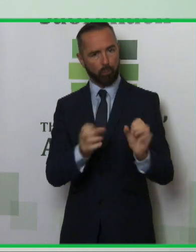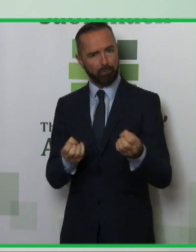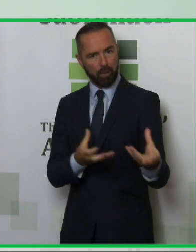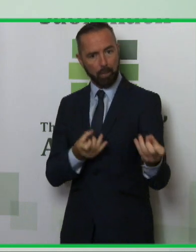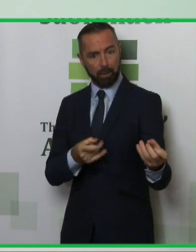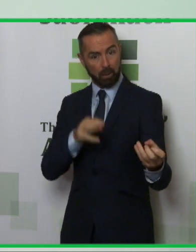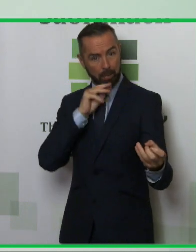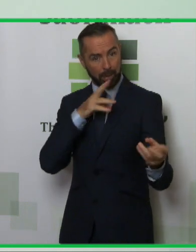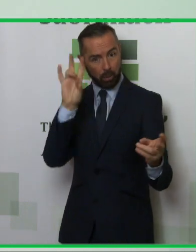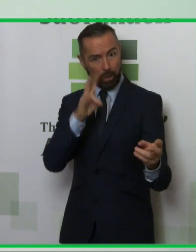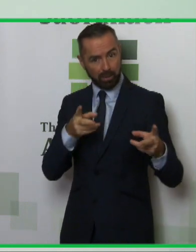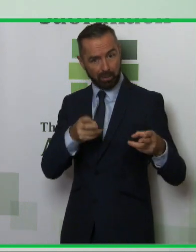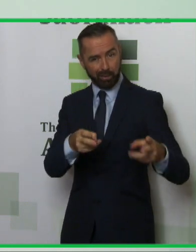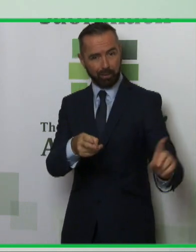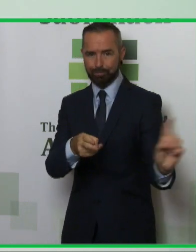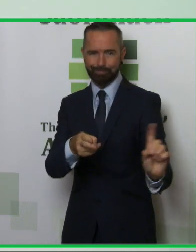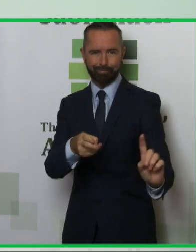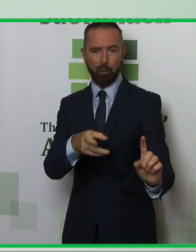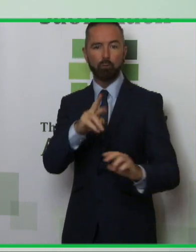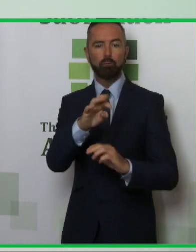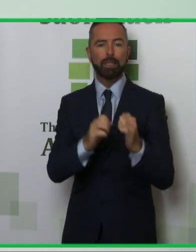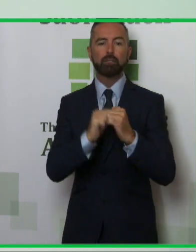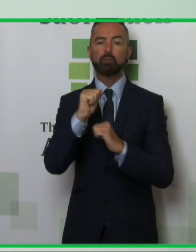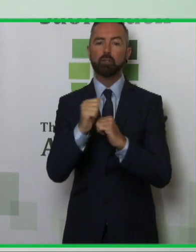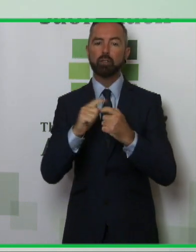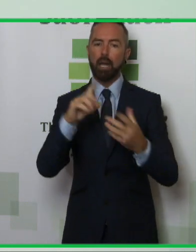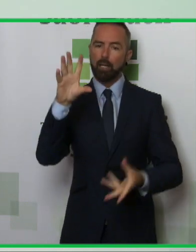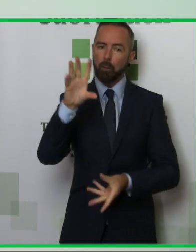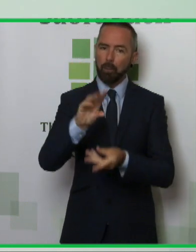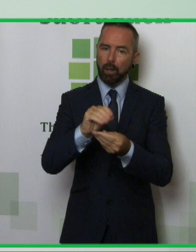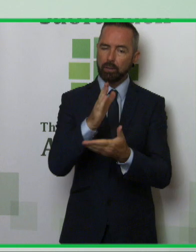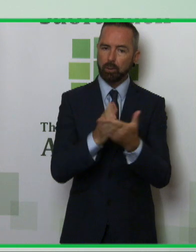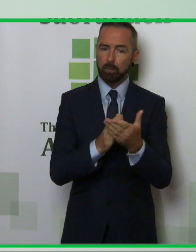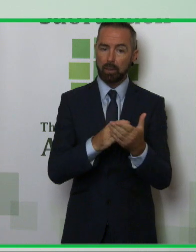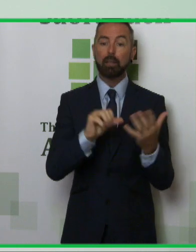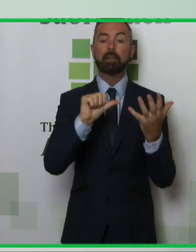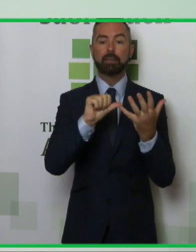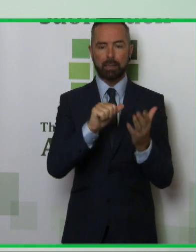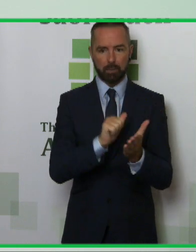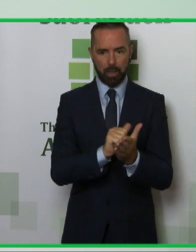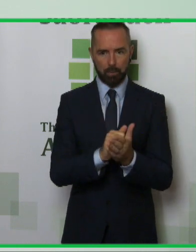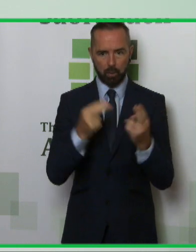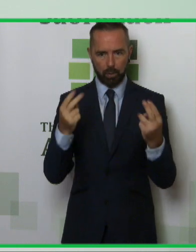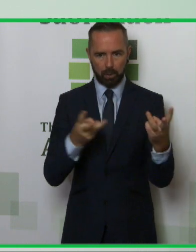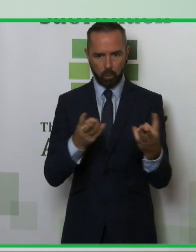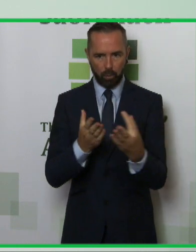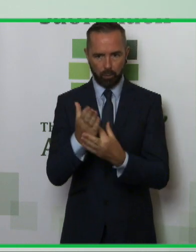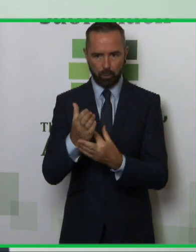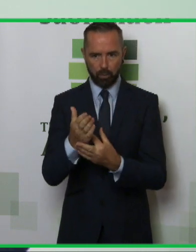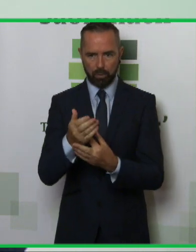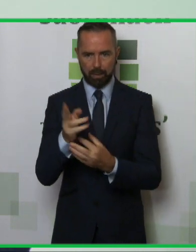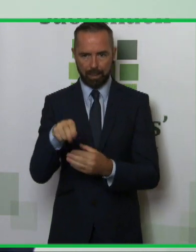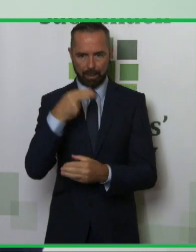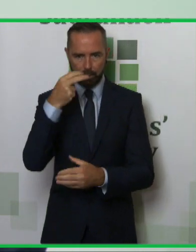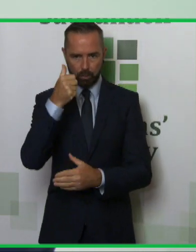we've restructured, we've combined some of the shorter ballot papers into lengthier ones. So we have 6 ballot papers that we need to get through over the course of these 2